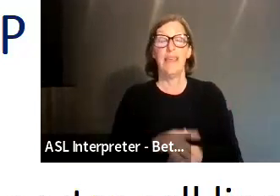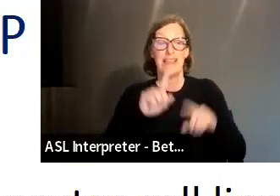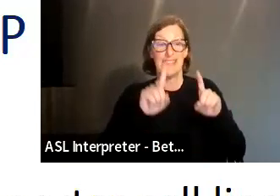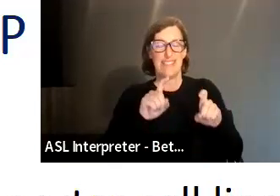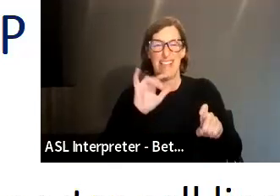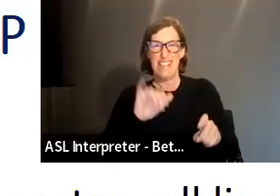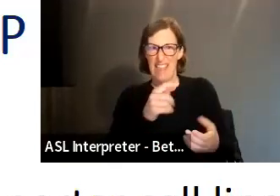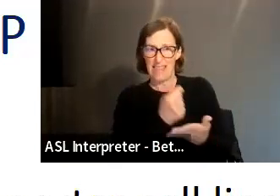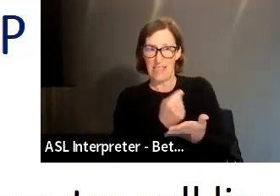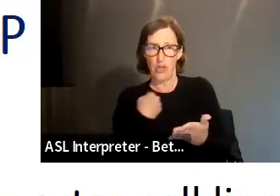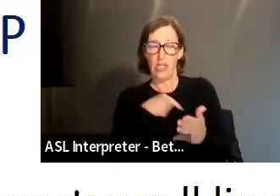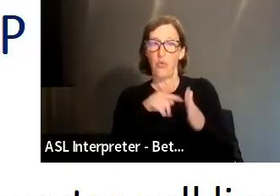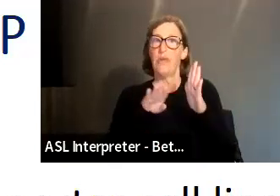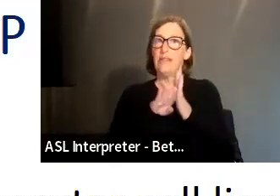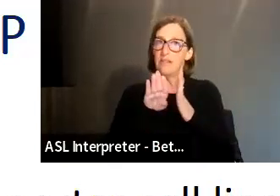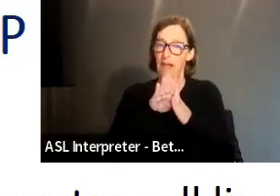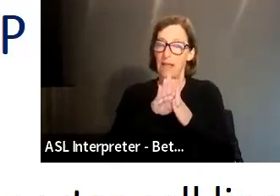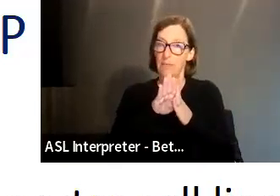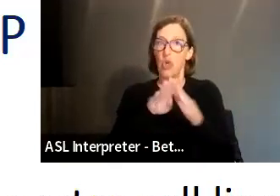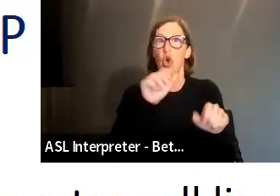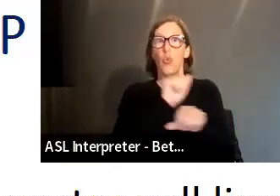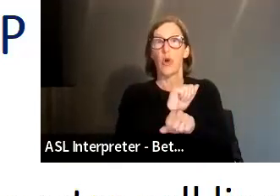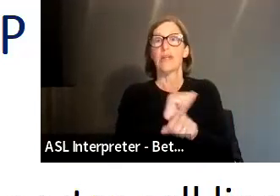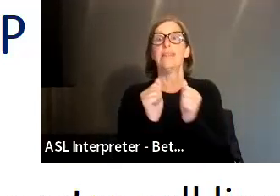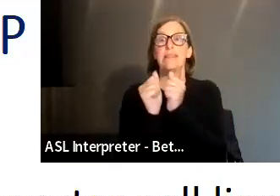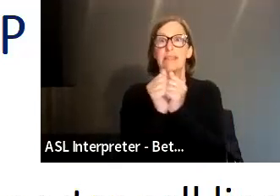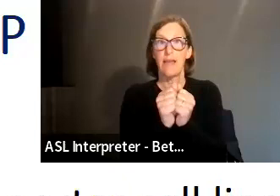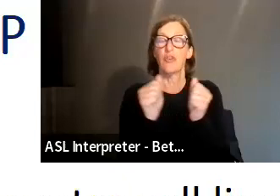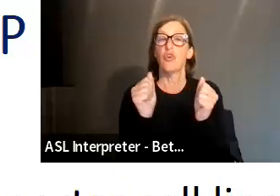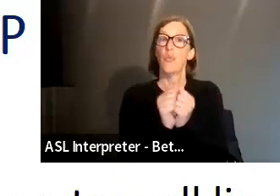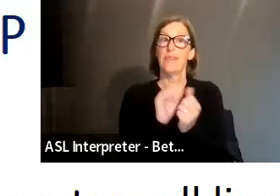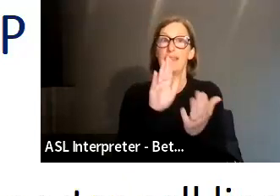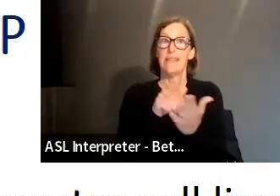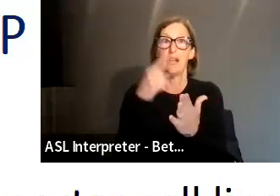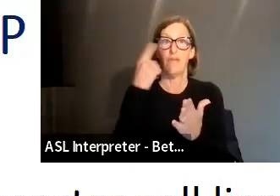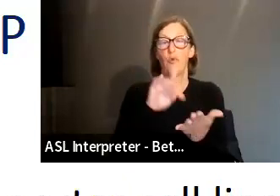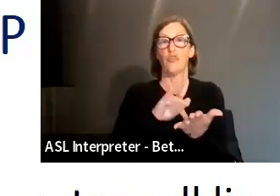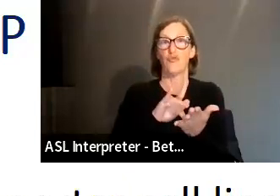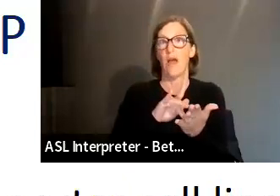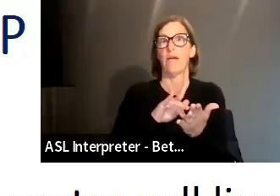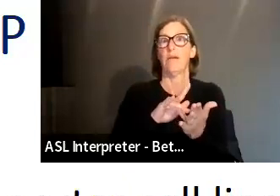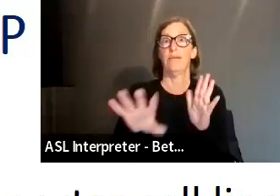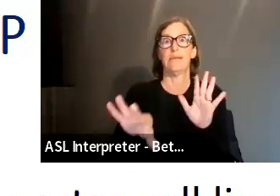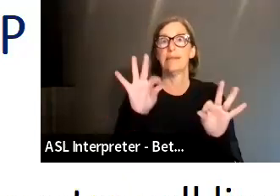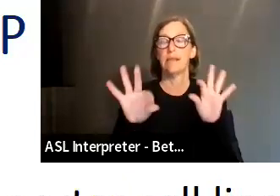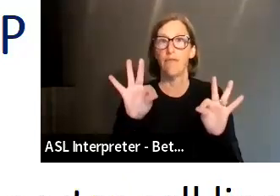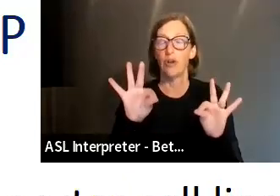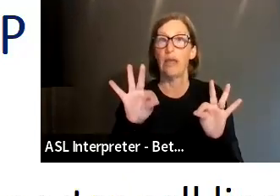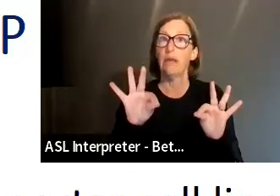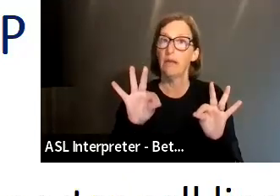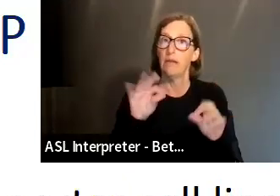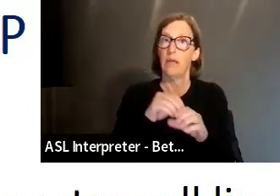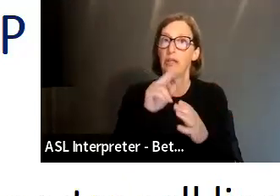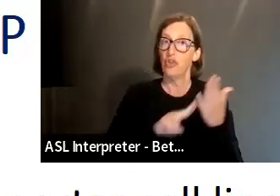theory, we developed in collaboration with the Blavatnik Center for Drug Discovery at Tel Aviv University, a special cell line that